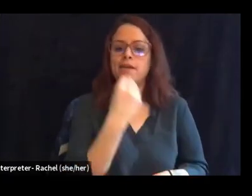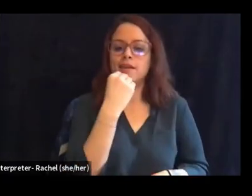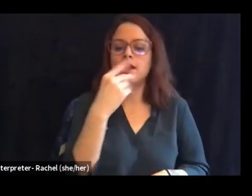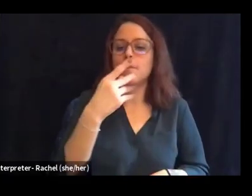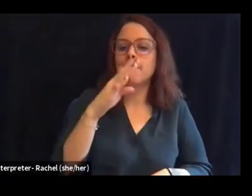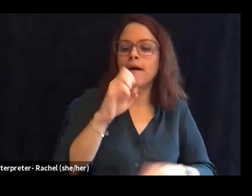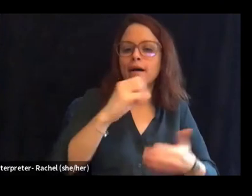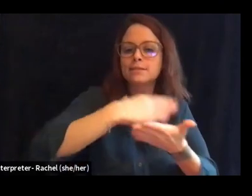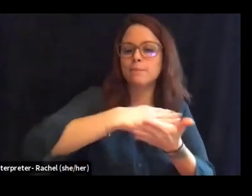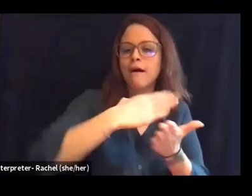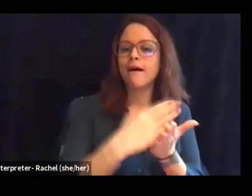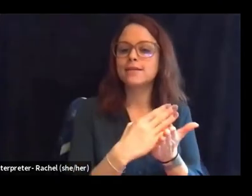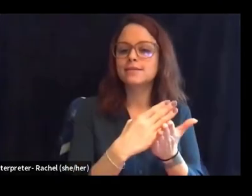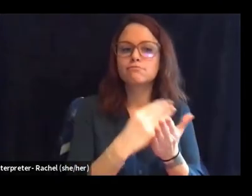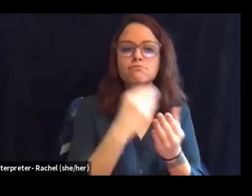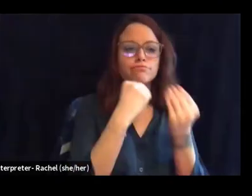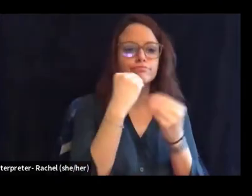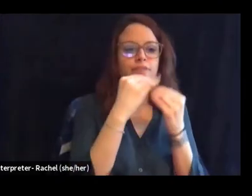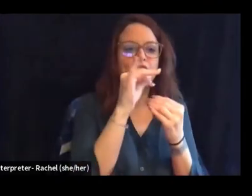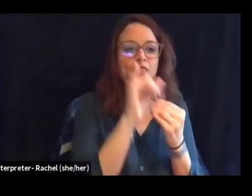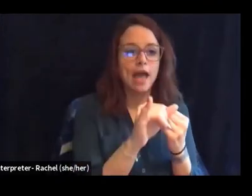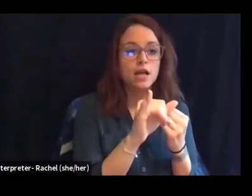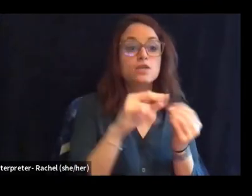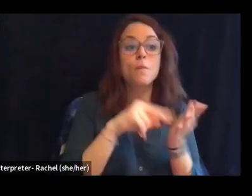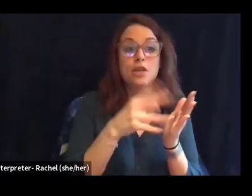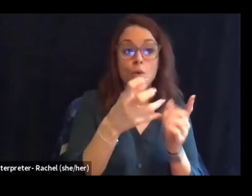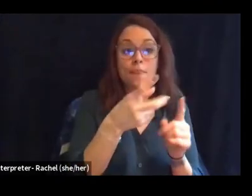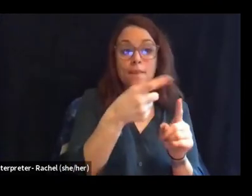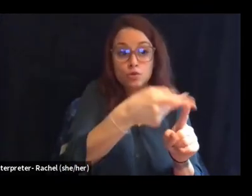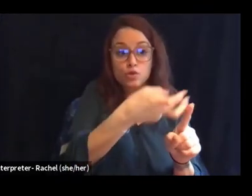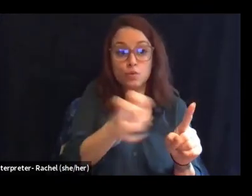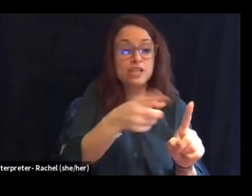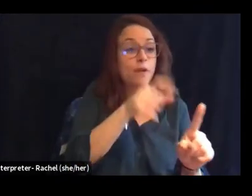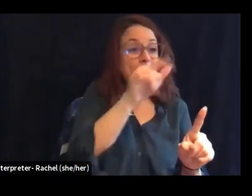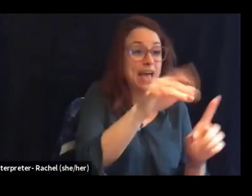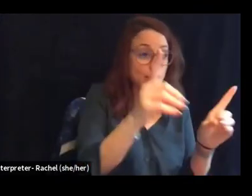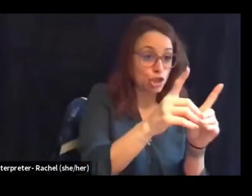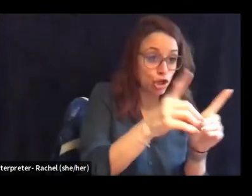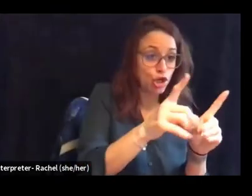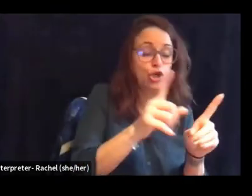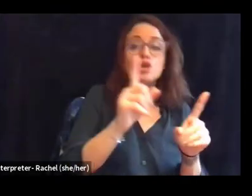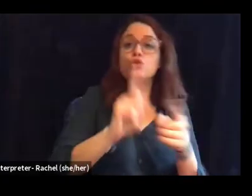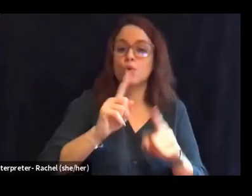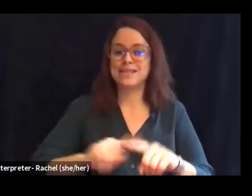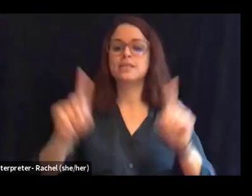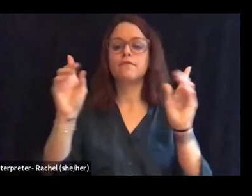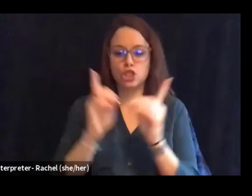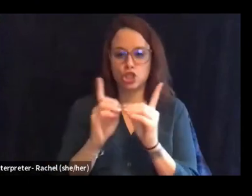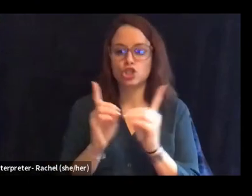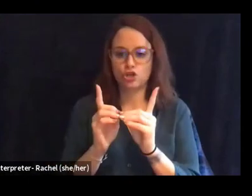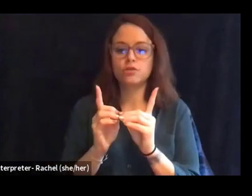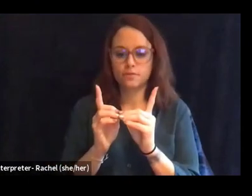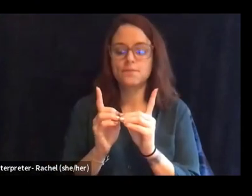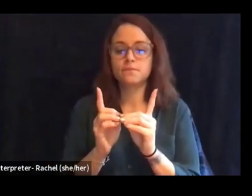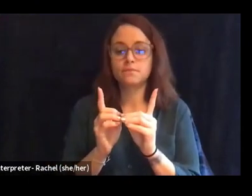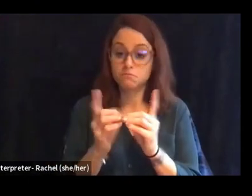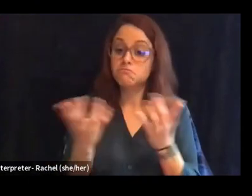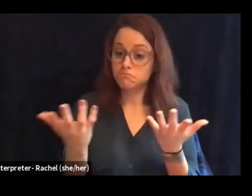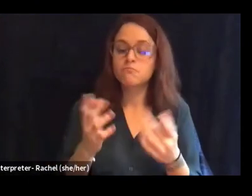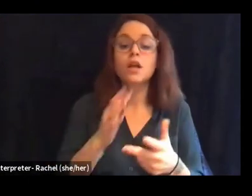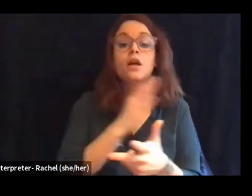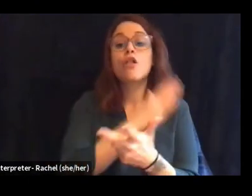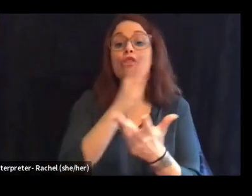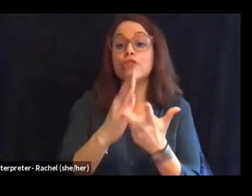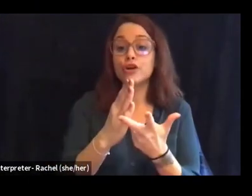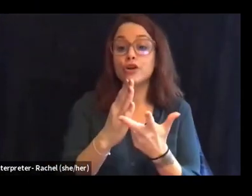about having yogurt for dessert instead of pies. And then the third one is starting a new behavior. Well, maybe they don't